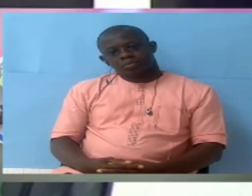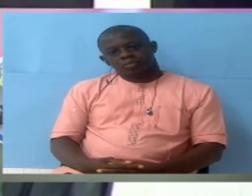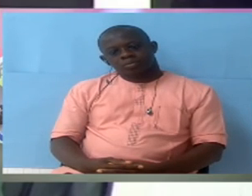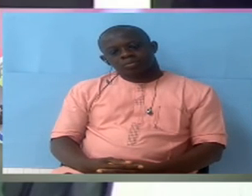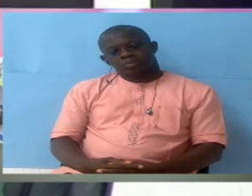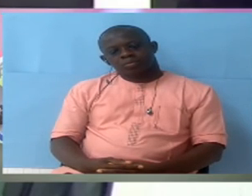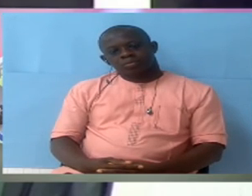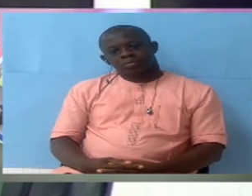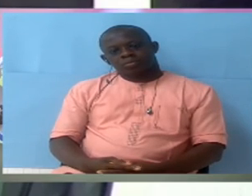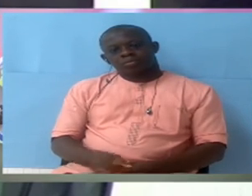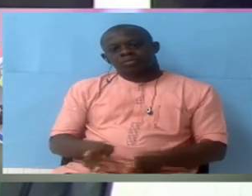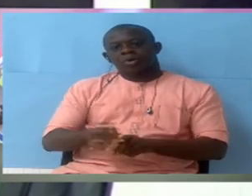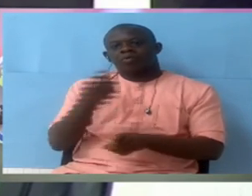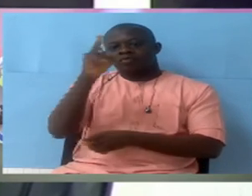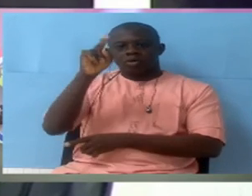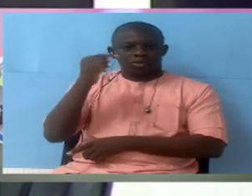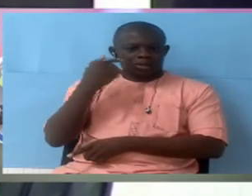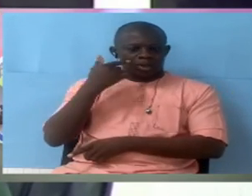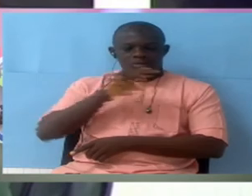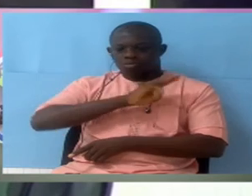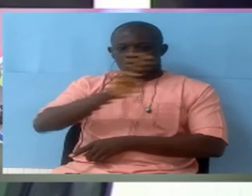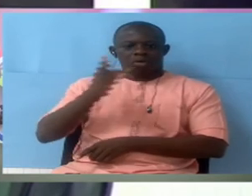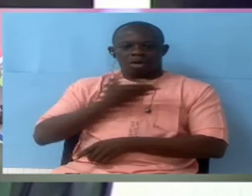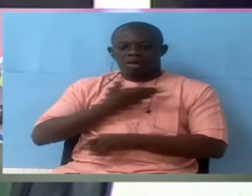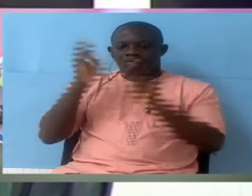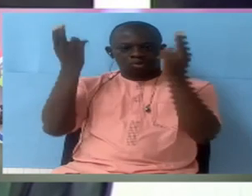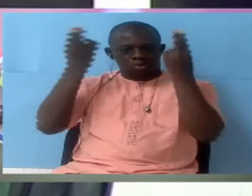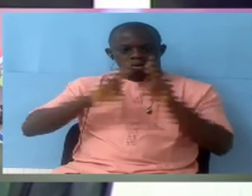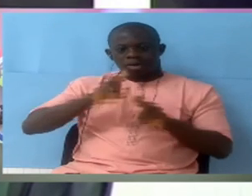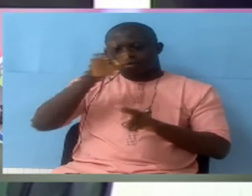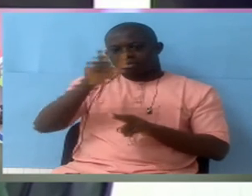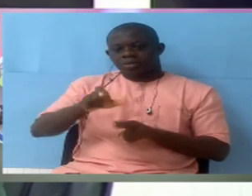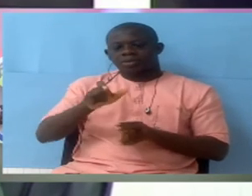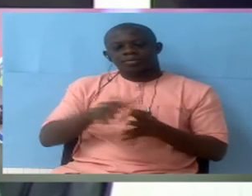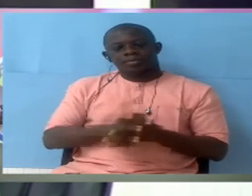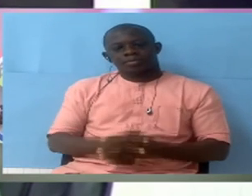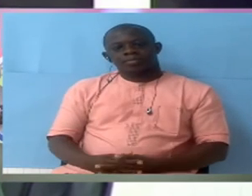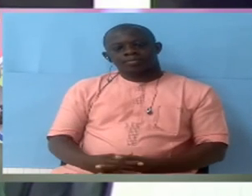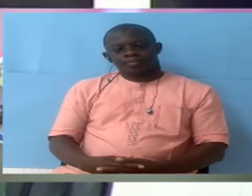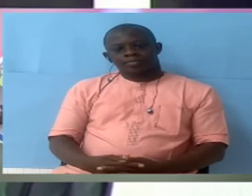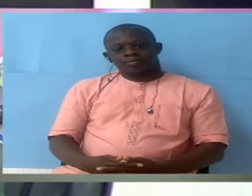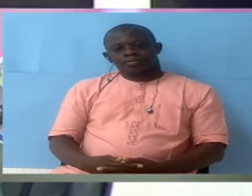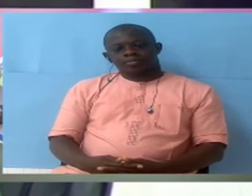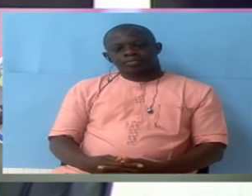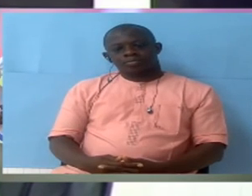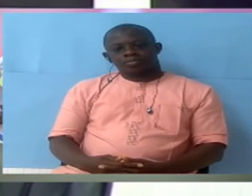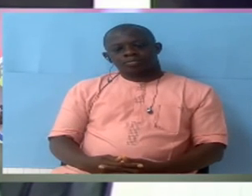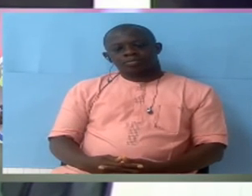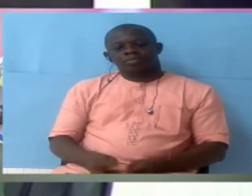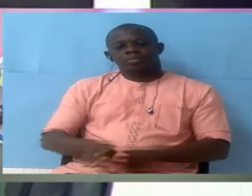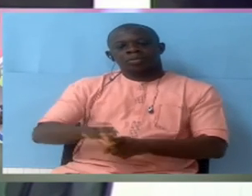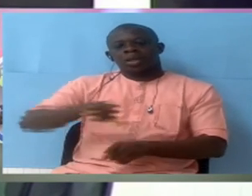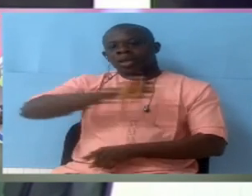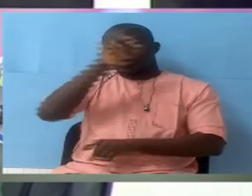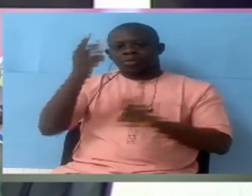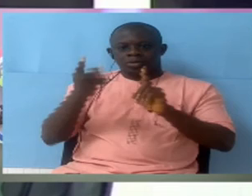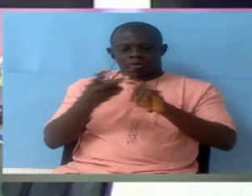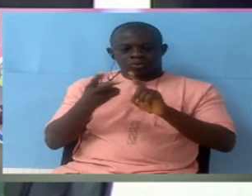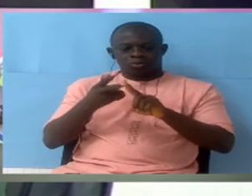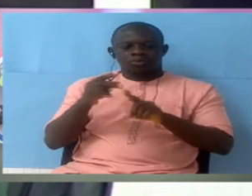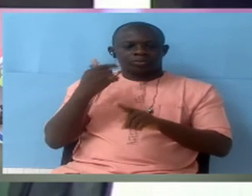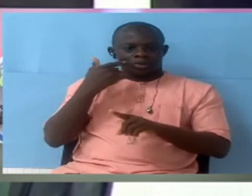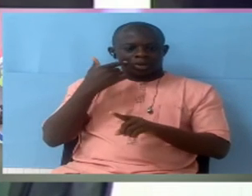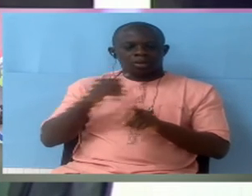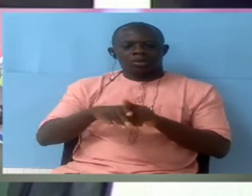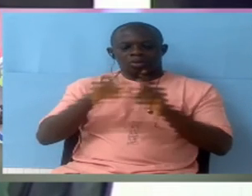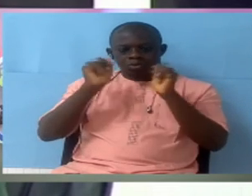first day we were not represented. Bes bu ñeeka ba amuñ ben lawyer. And the second day, we were